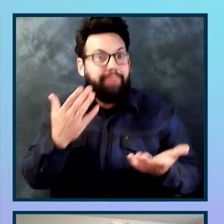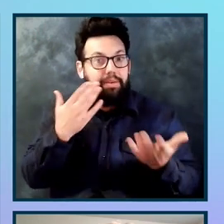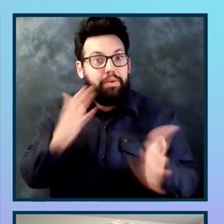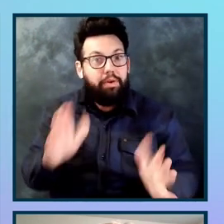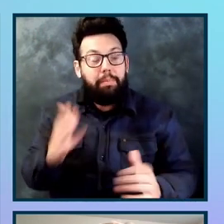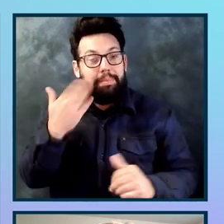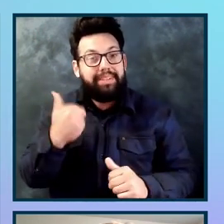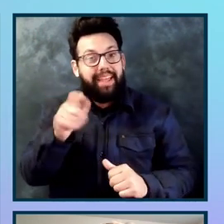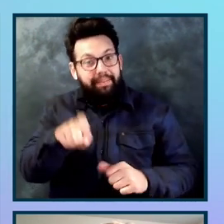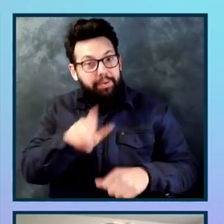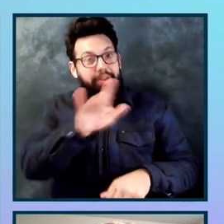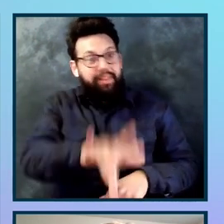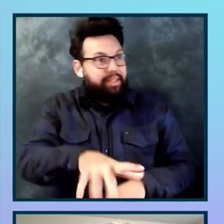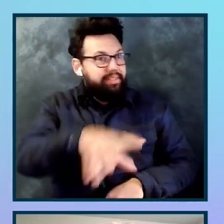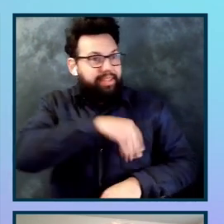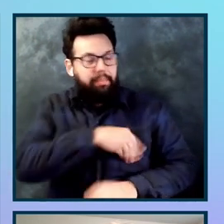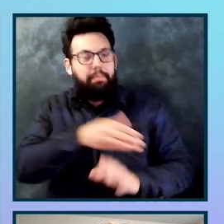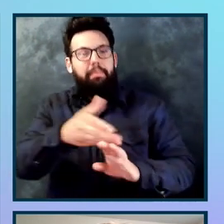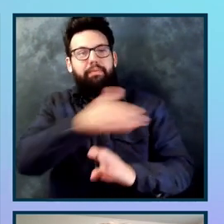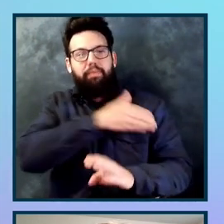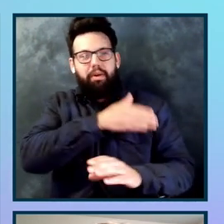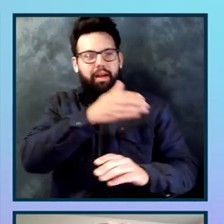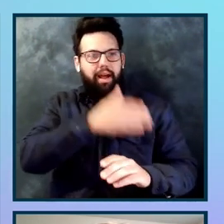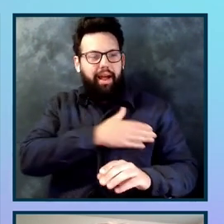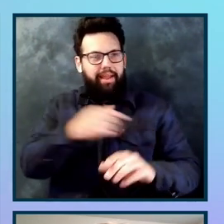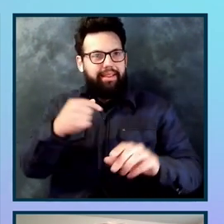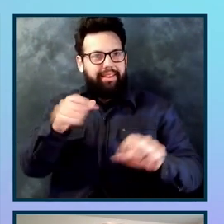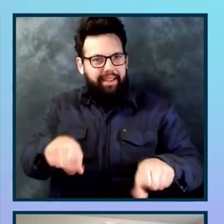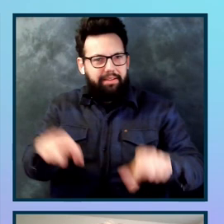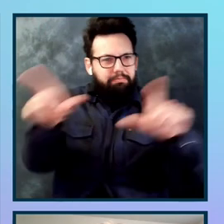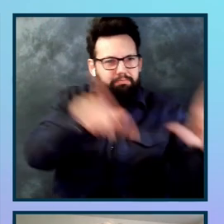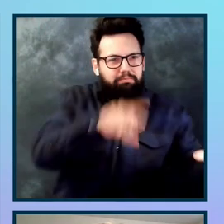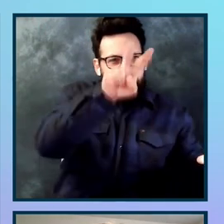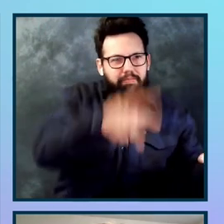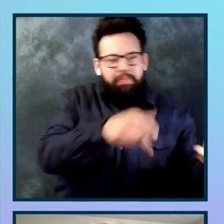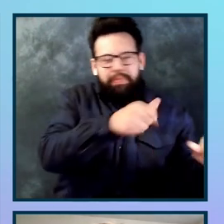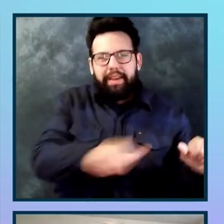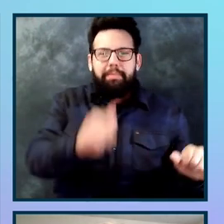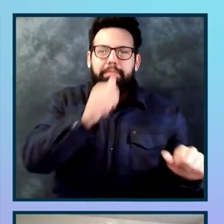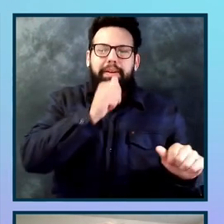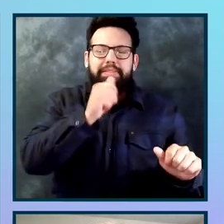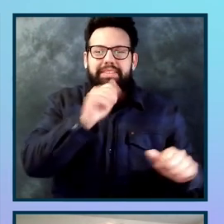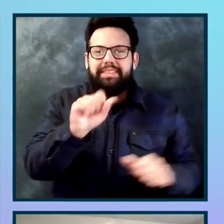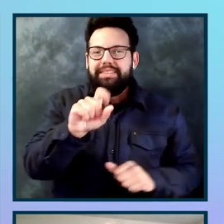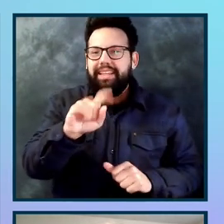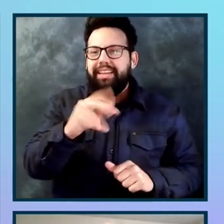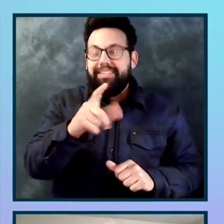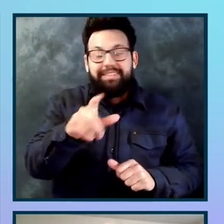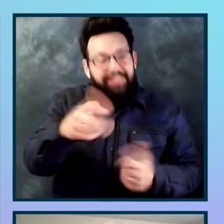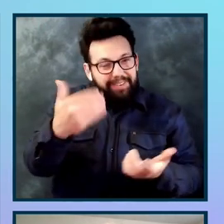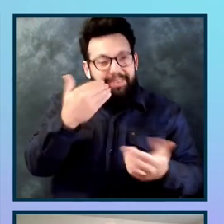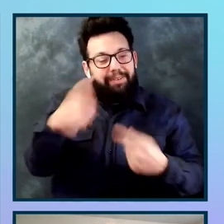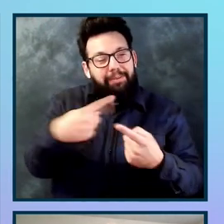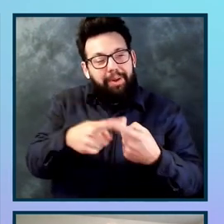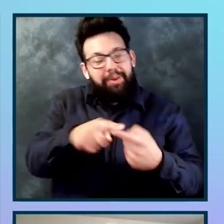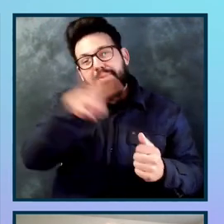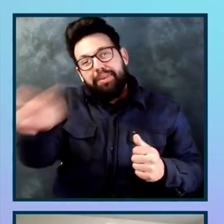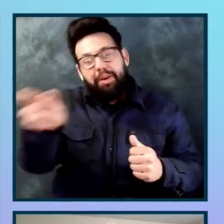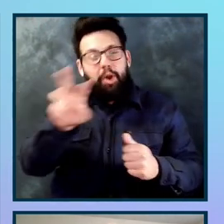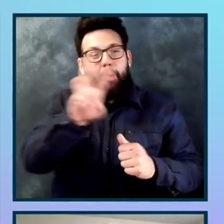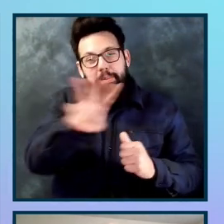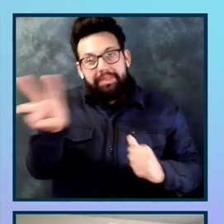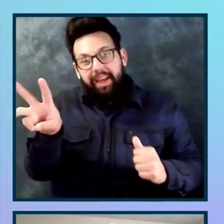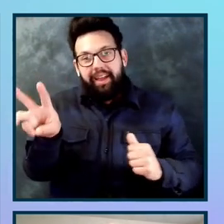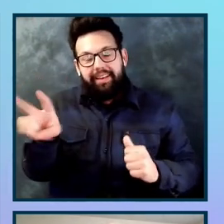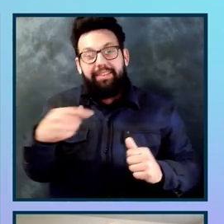statement. I think about this with the cookie warnings that show up everywhere. You know, this site uses